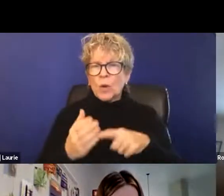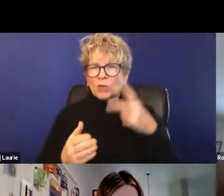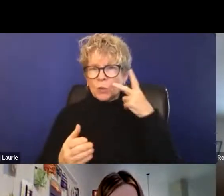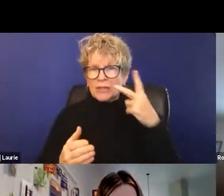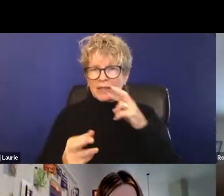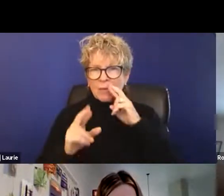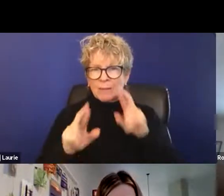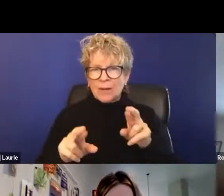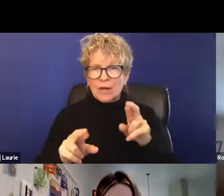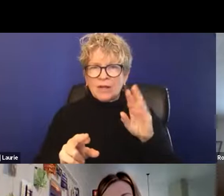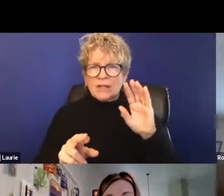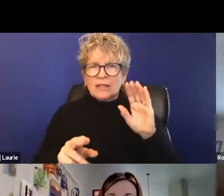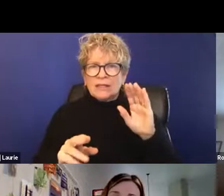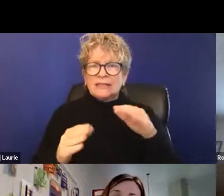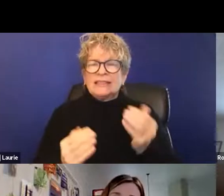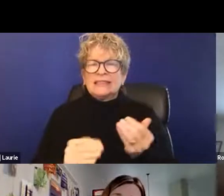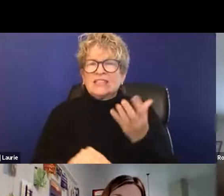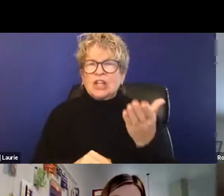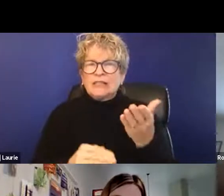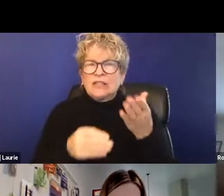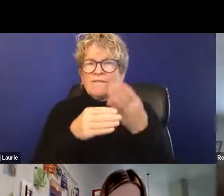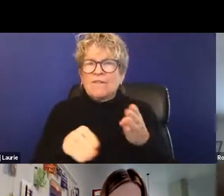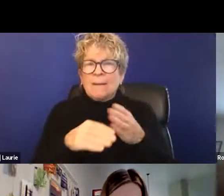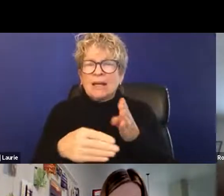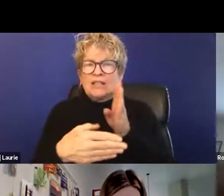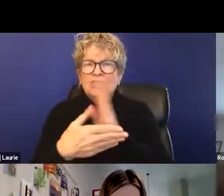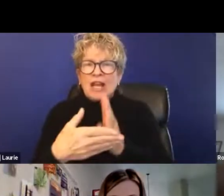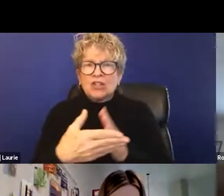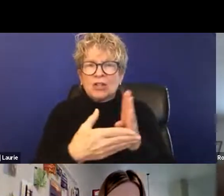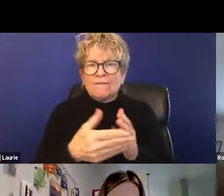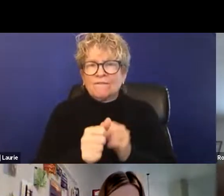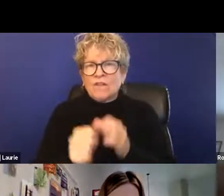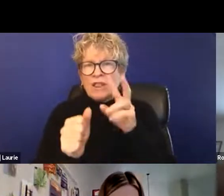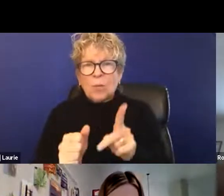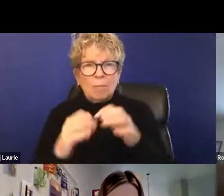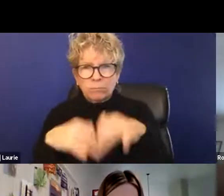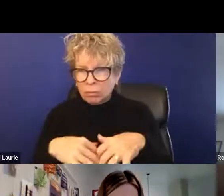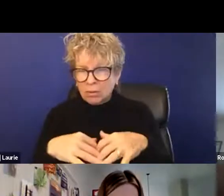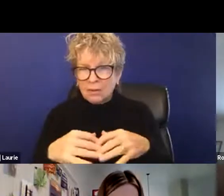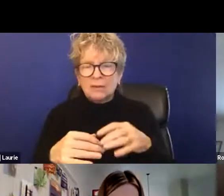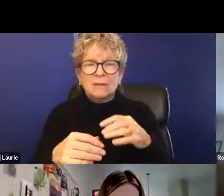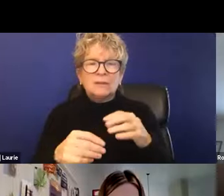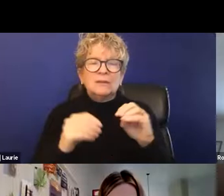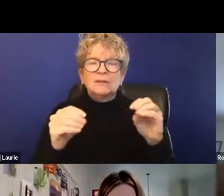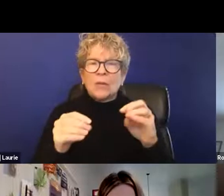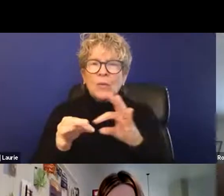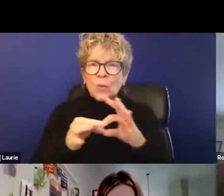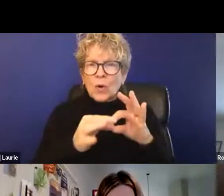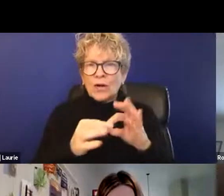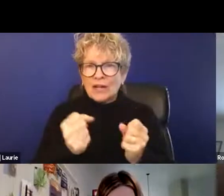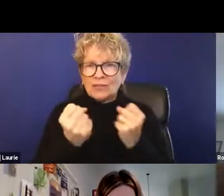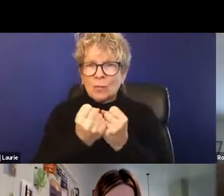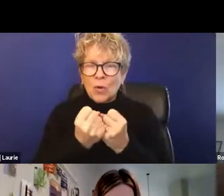is starting to allude to that fragmentation leading to that lack of follow-up and lack of coordinated support. So it sounds like